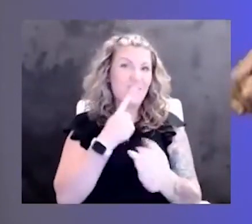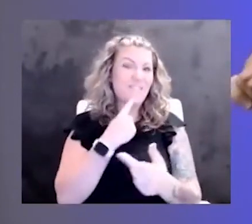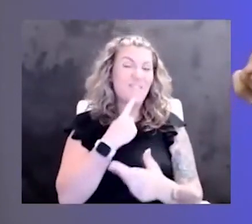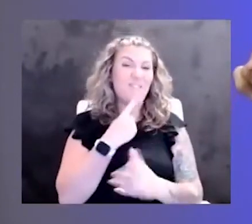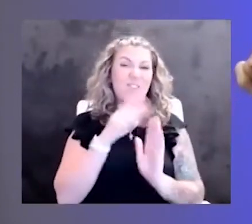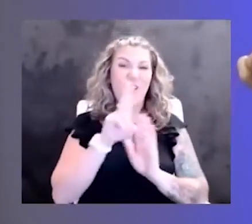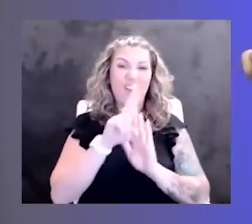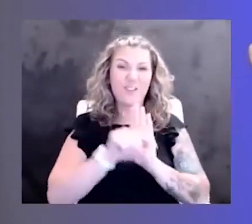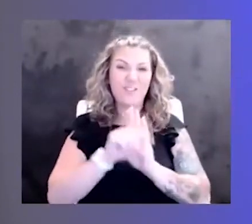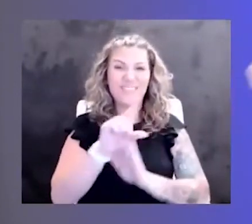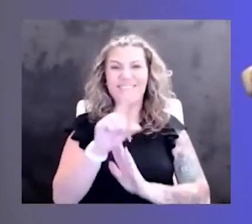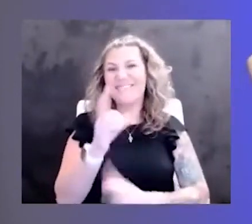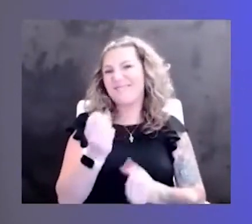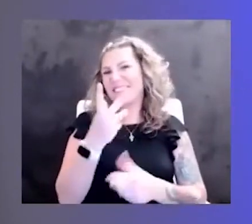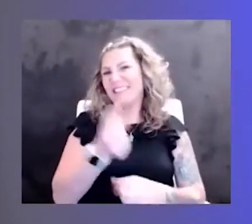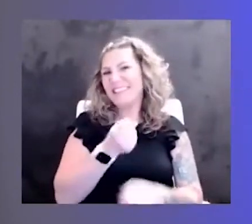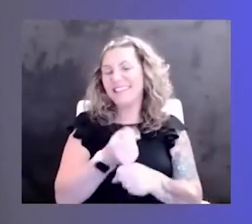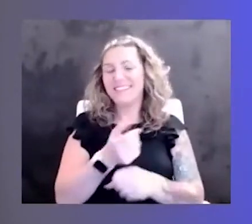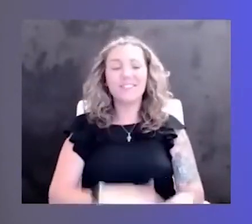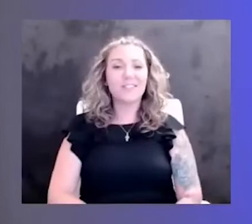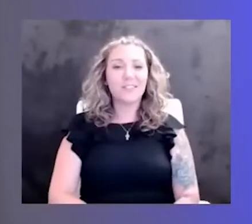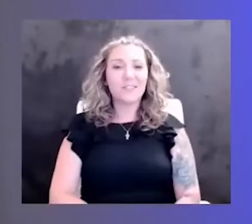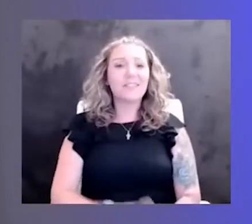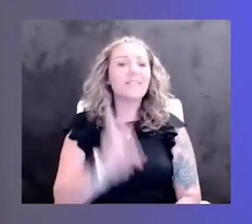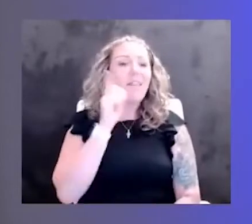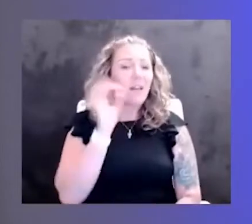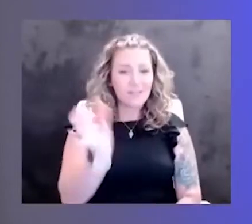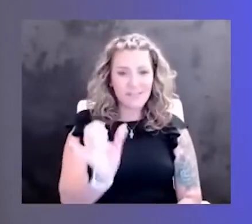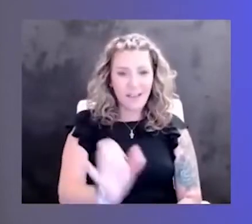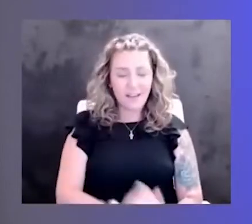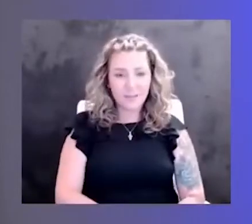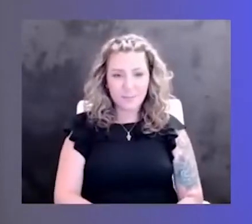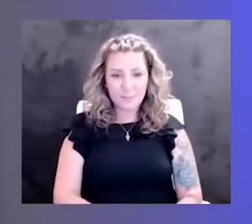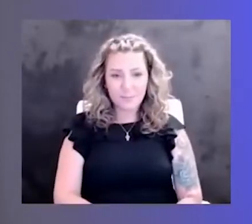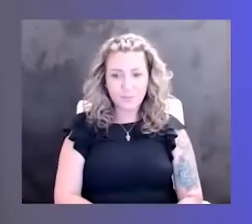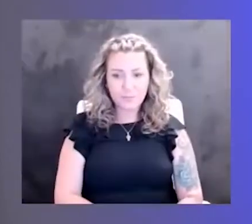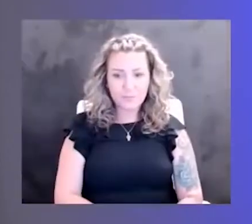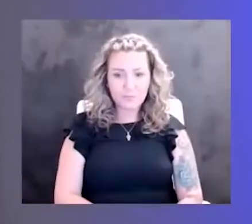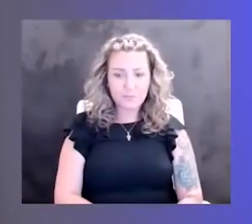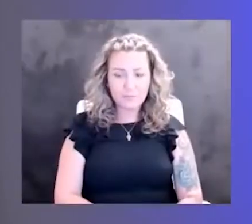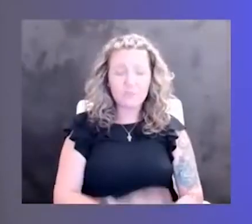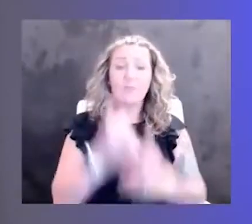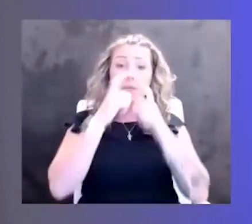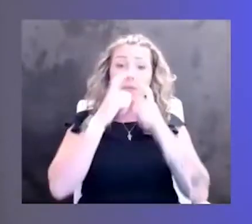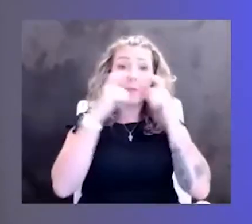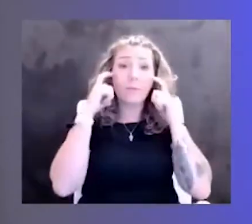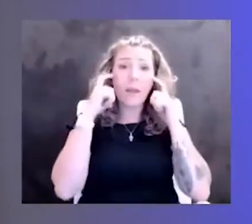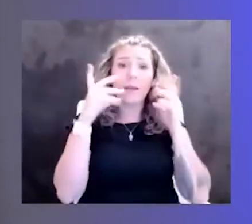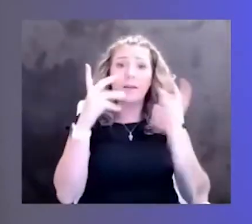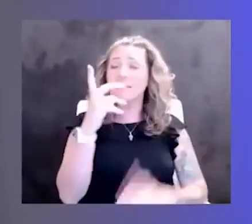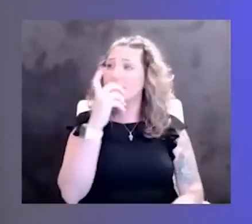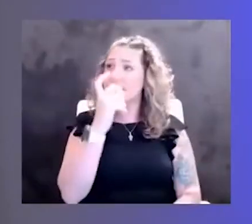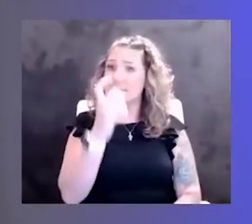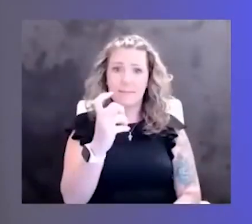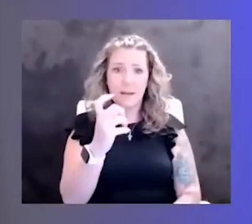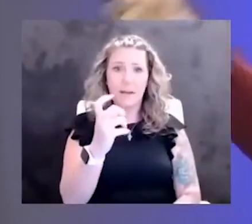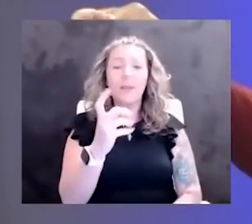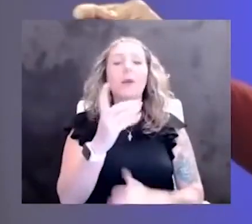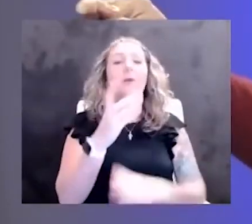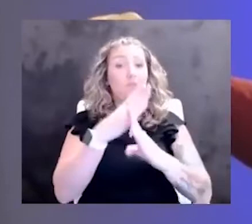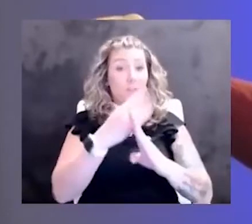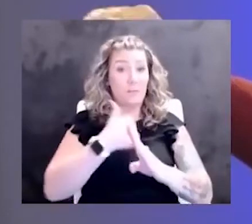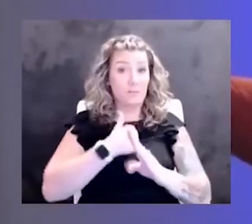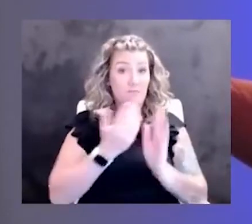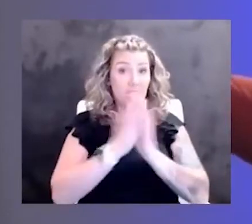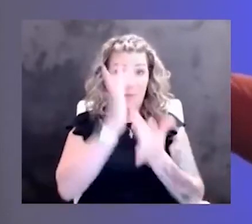So it sounds like the mask, not just, it helps me not get sick, but it also helps